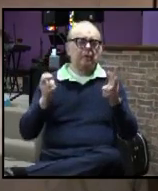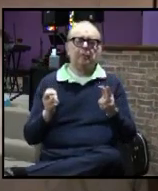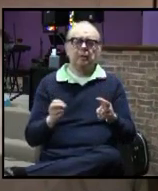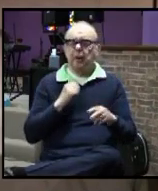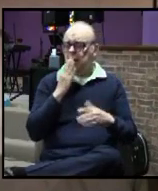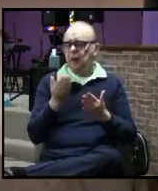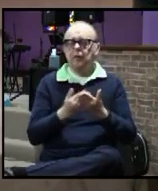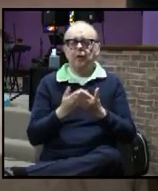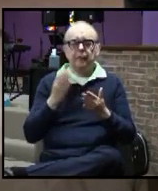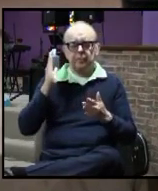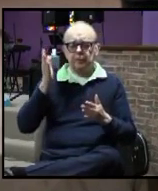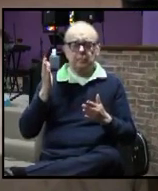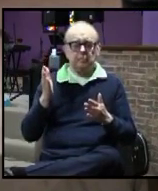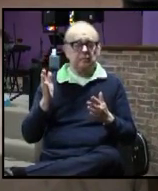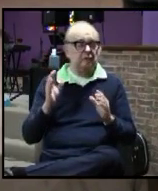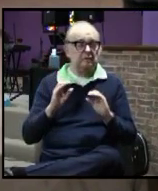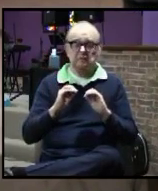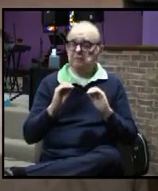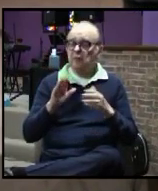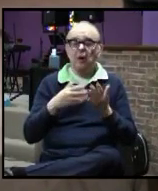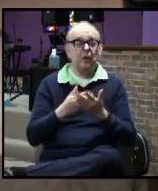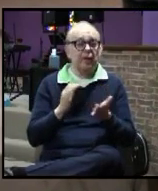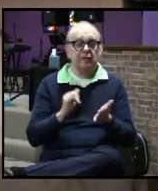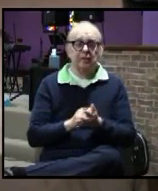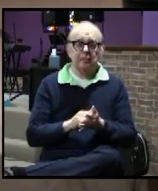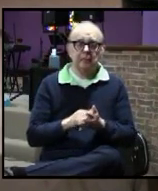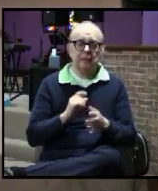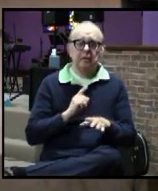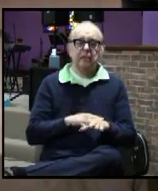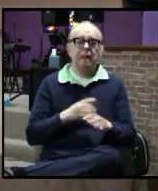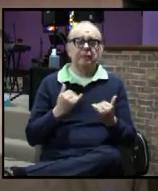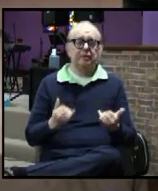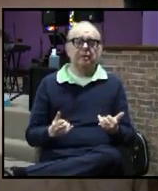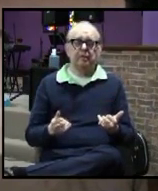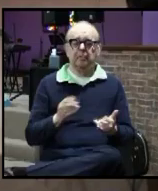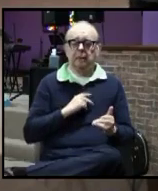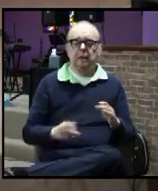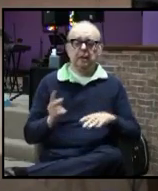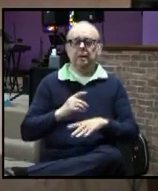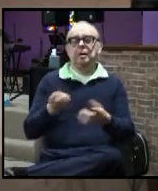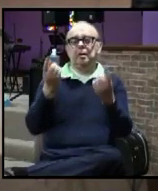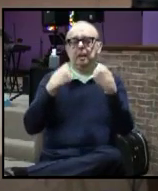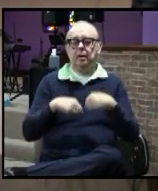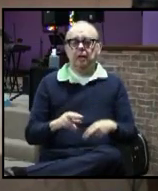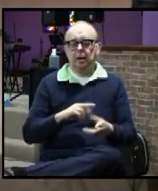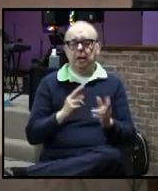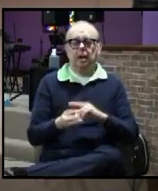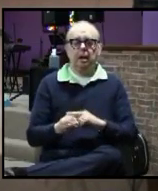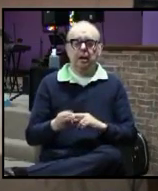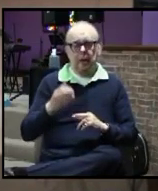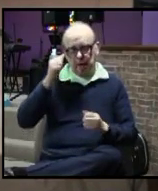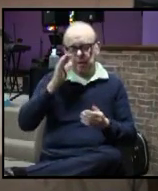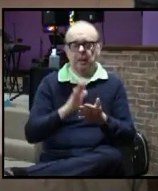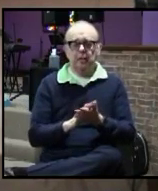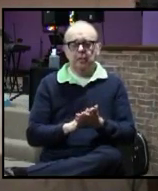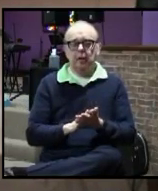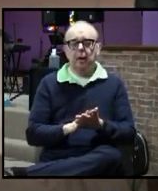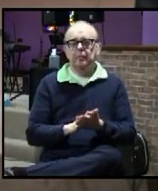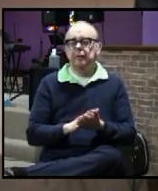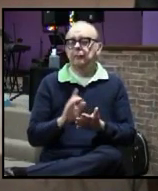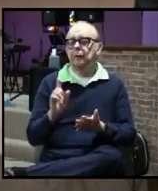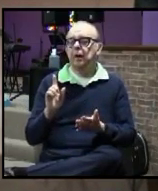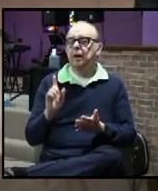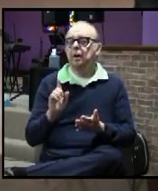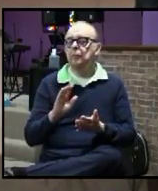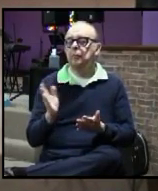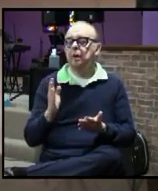we don't have all of his message, but this was pretty much it. The time is at hand. The kingdom has come. Repent and believe in the